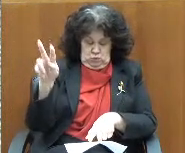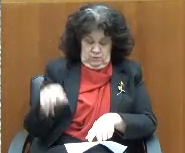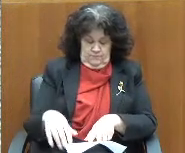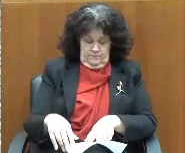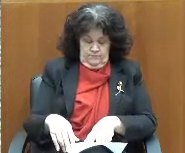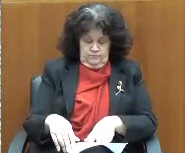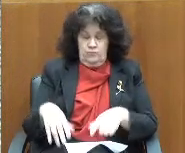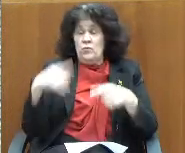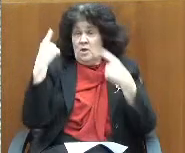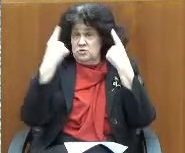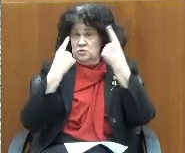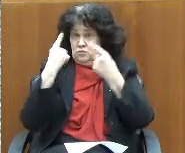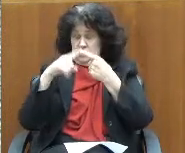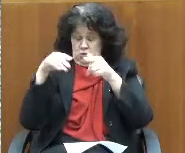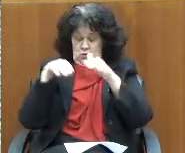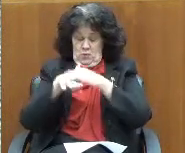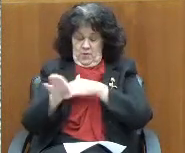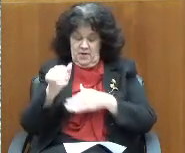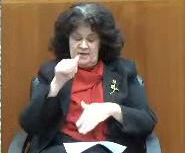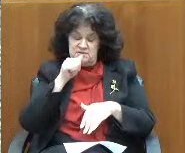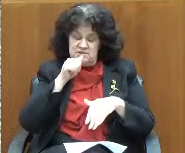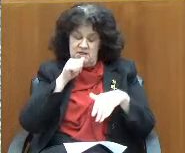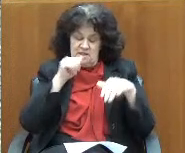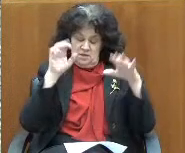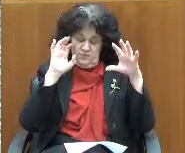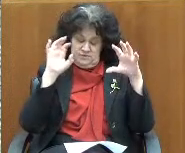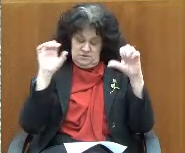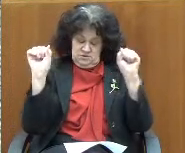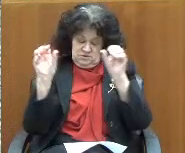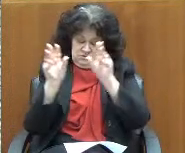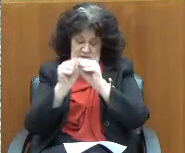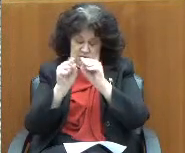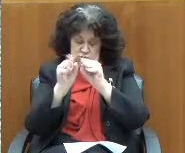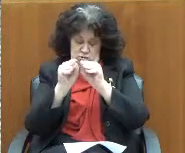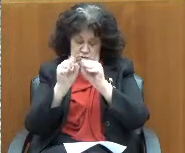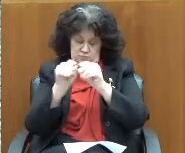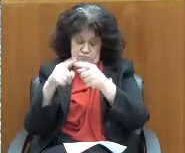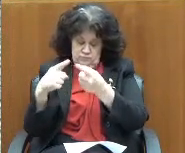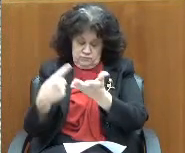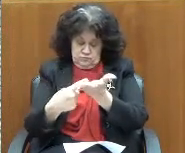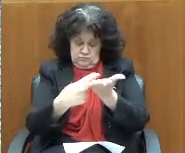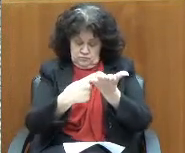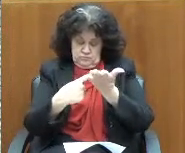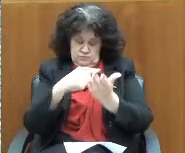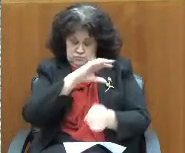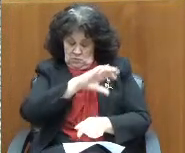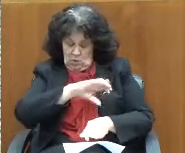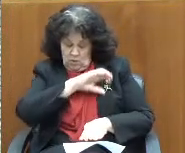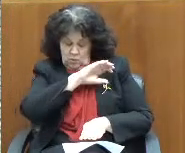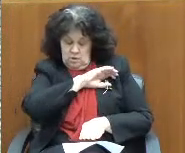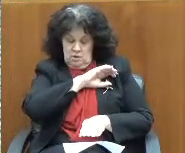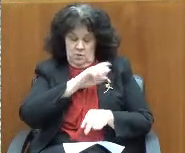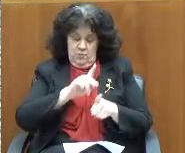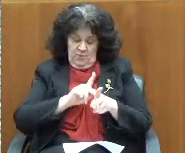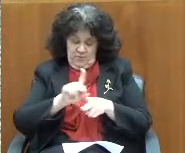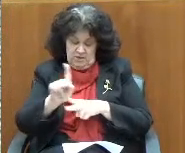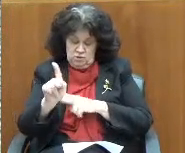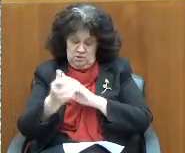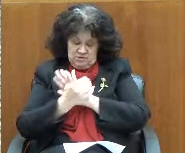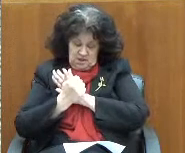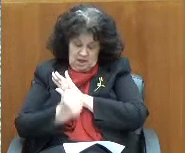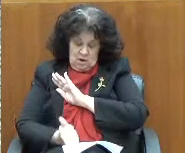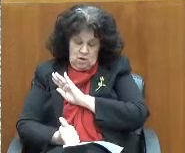regarding discussion of the character, professional competence, or physical or mental health of a person. The recommendation is to convene executive